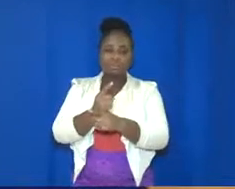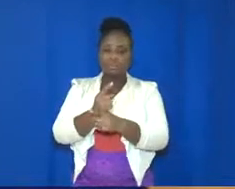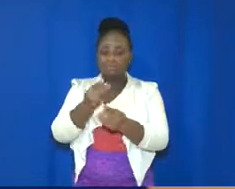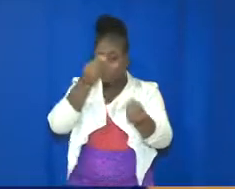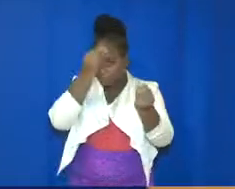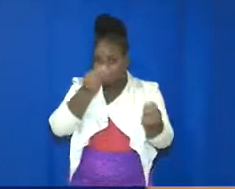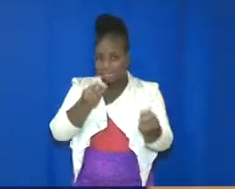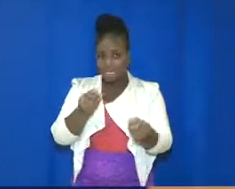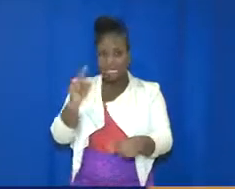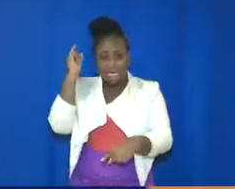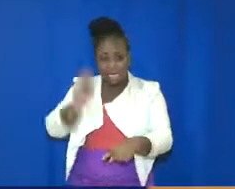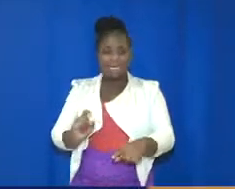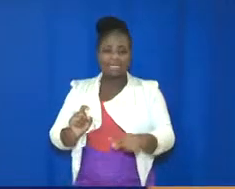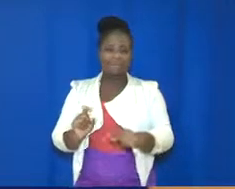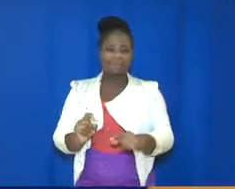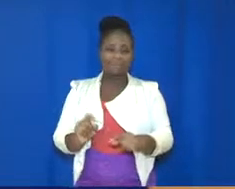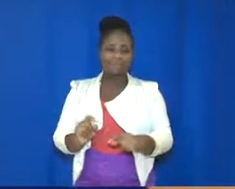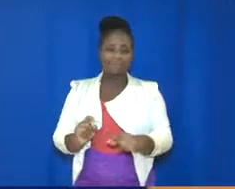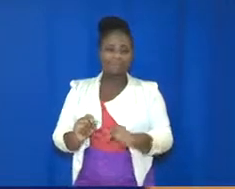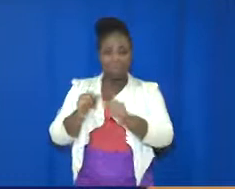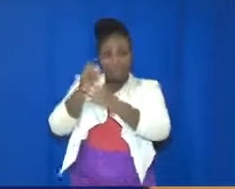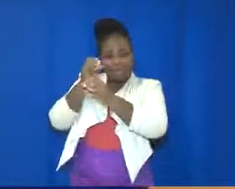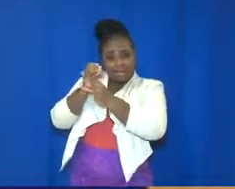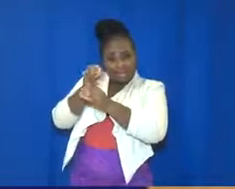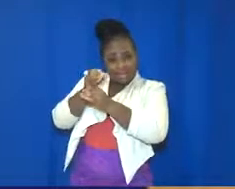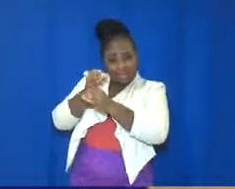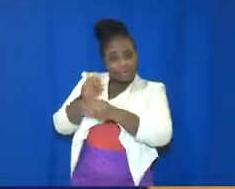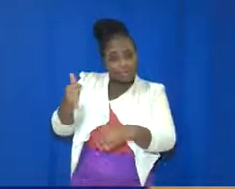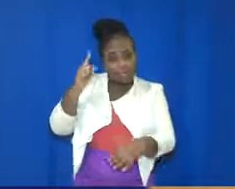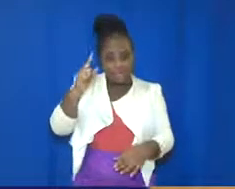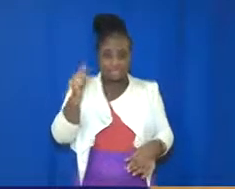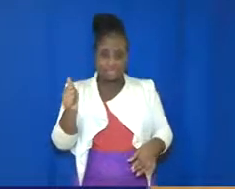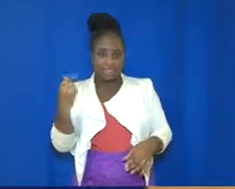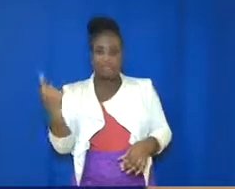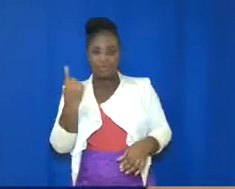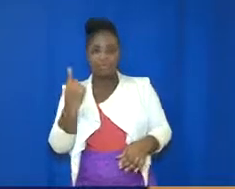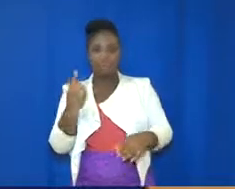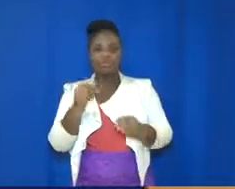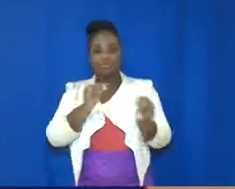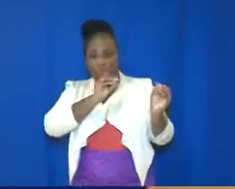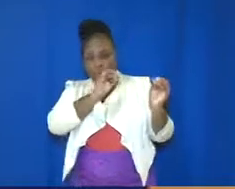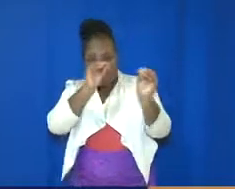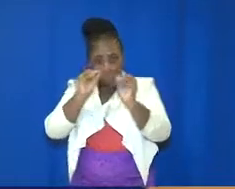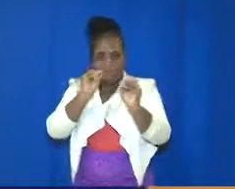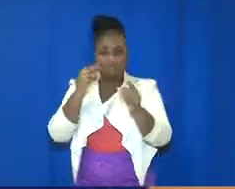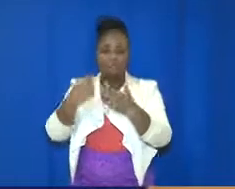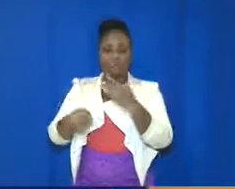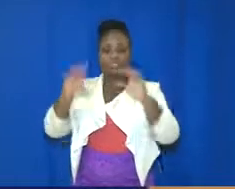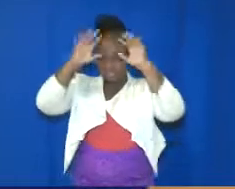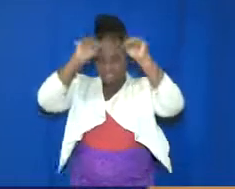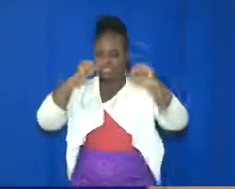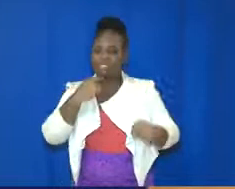only guarantee the safety of each other if we continue to adhere to them. As I've said